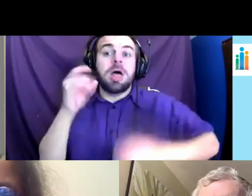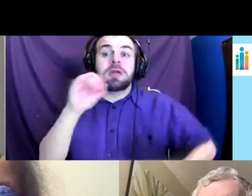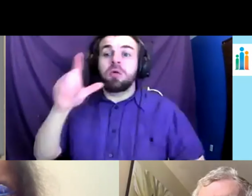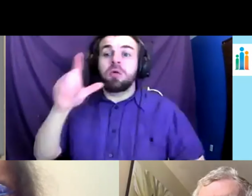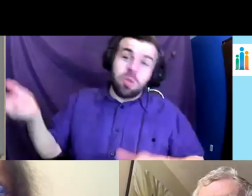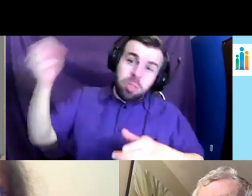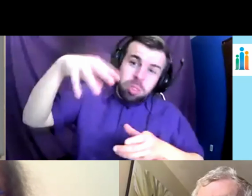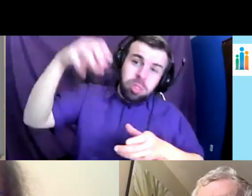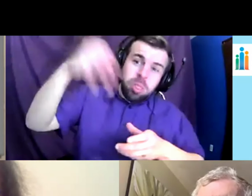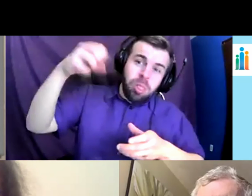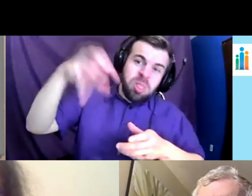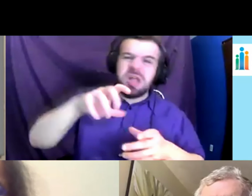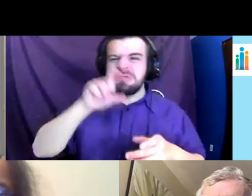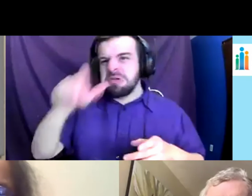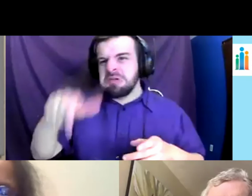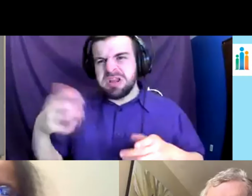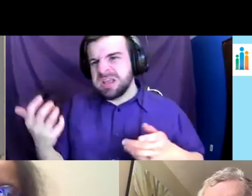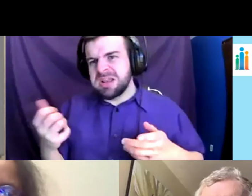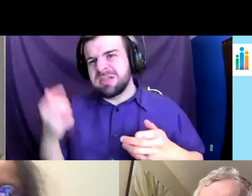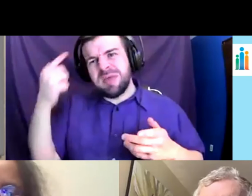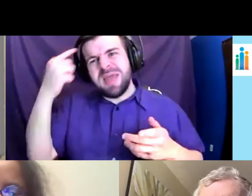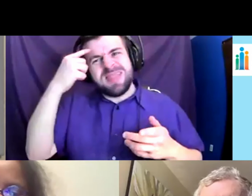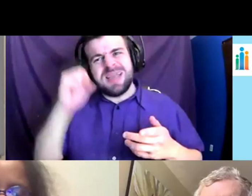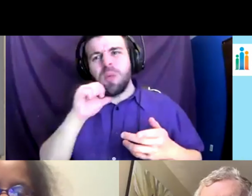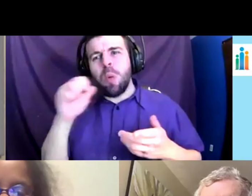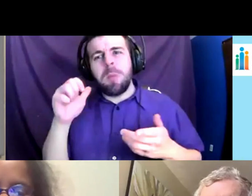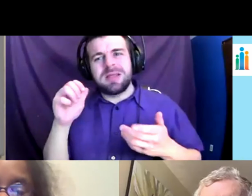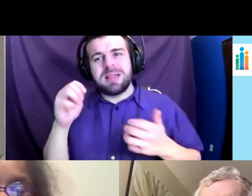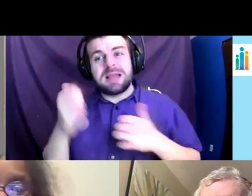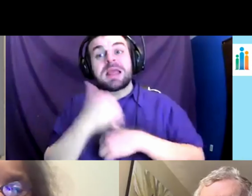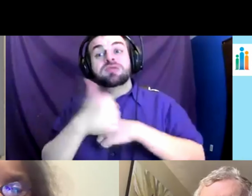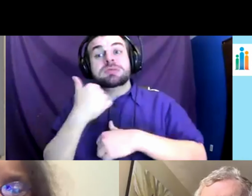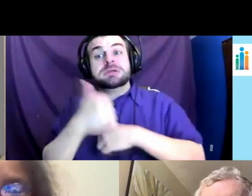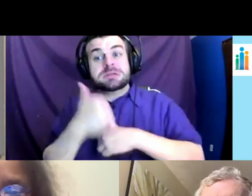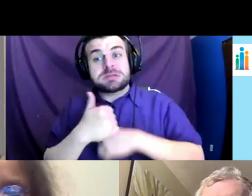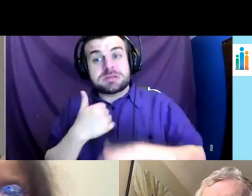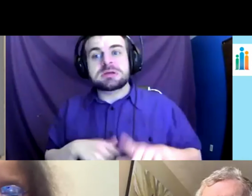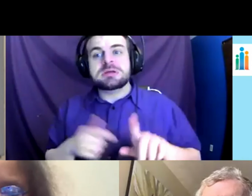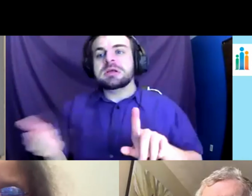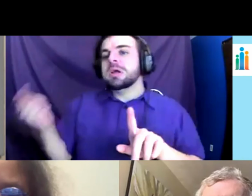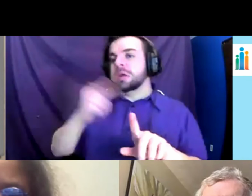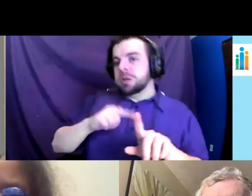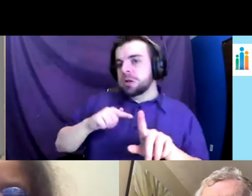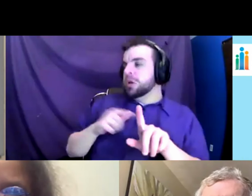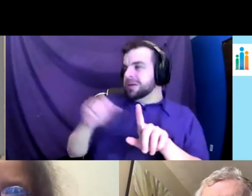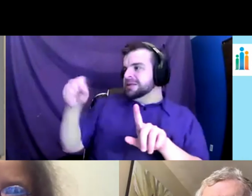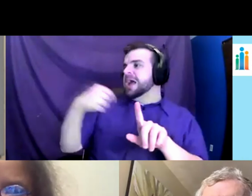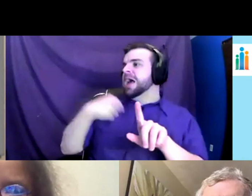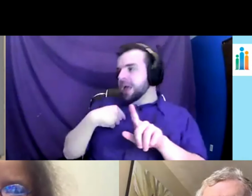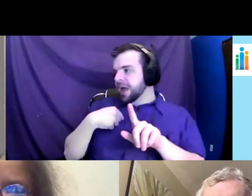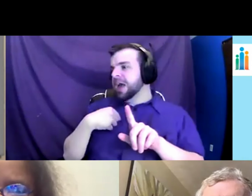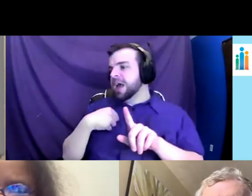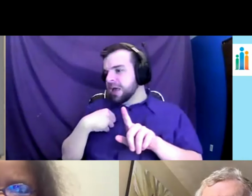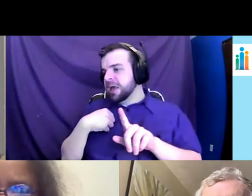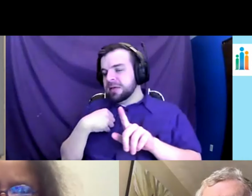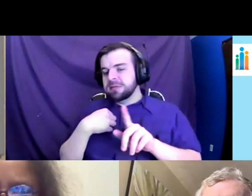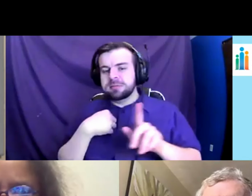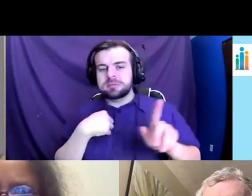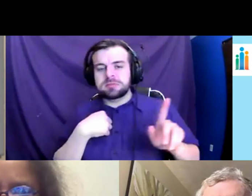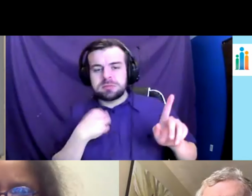be as dangerous probably from that. Yeah, it's like you take, like I seen one of my staff member one time. You take the